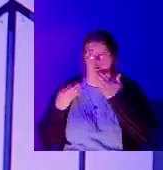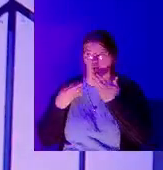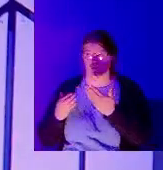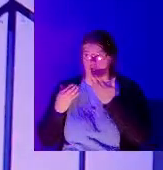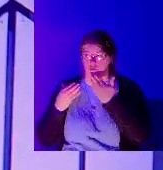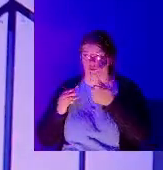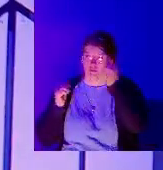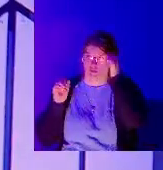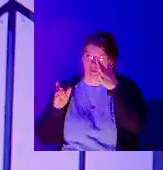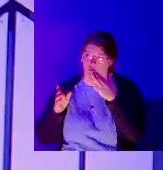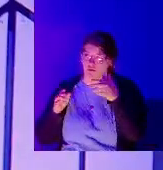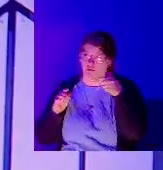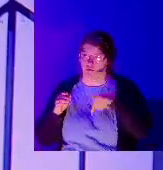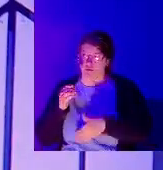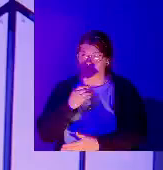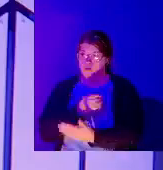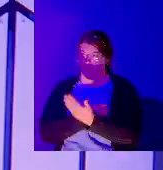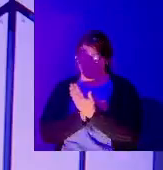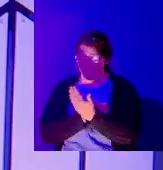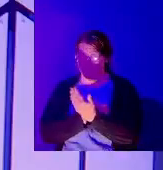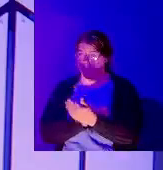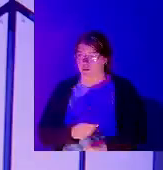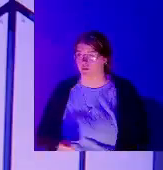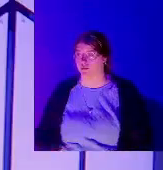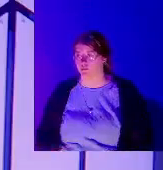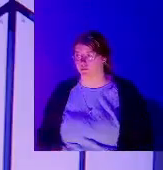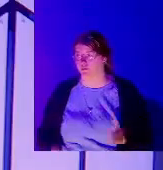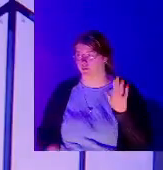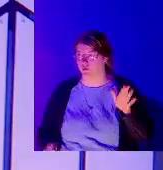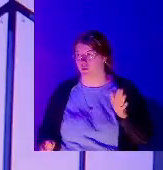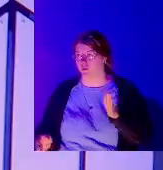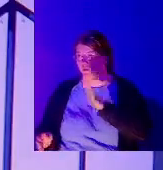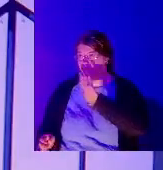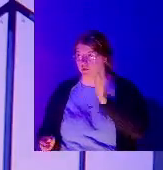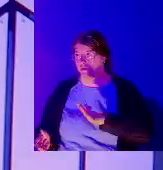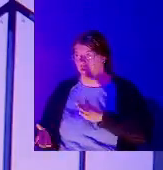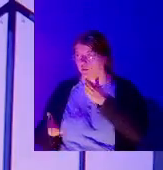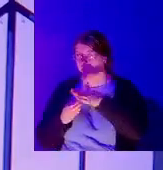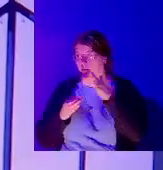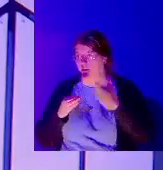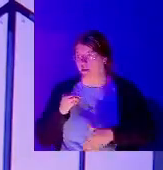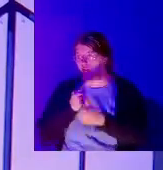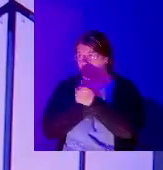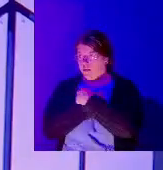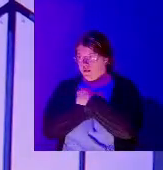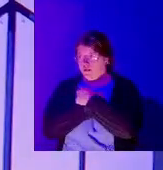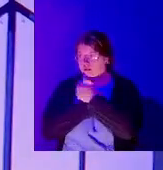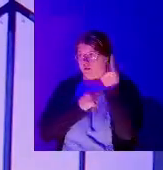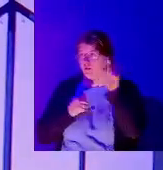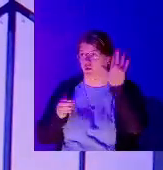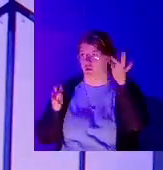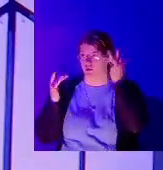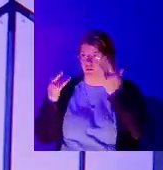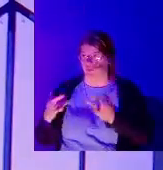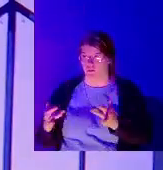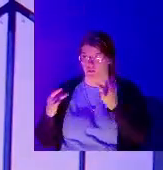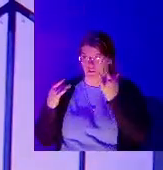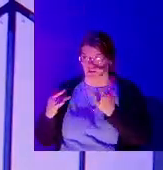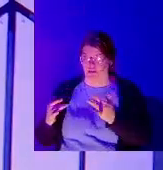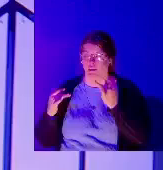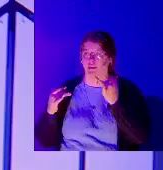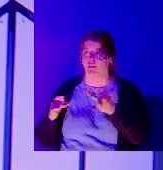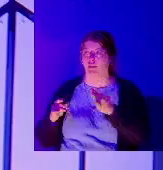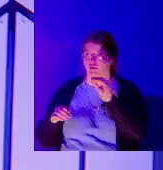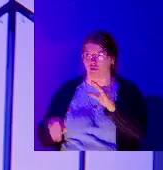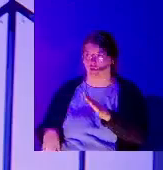for your never-ending love for us, Lord God, for your mercy and for your grace. And Lord God, we just pray that this morning that